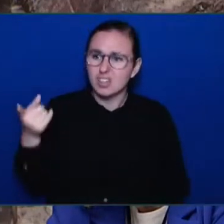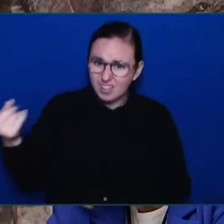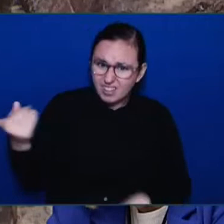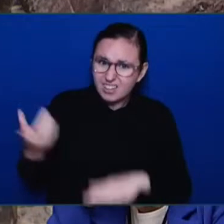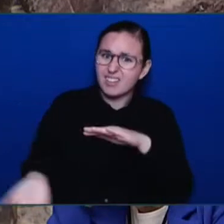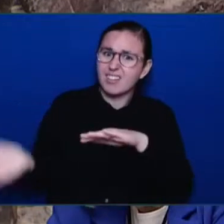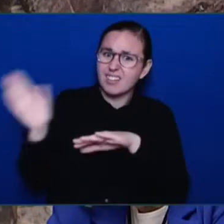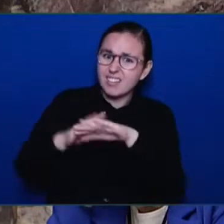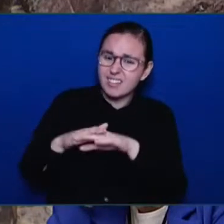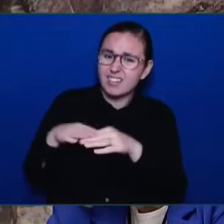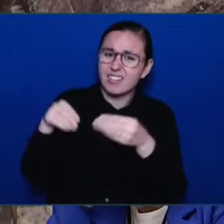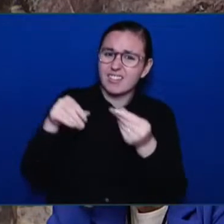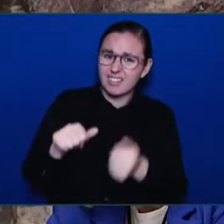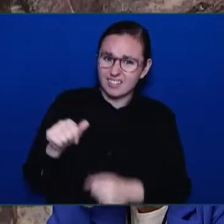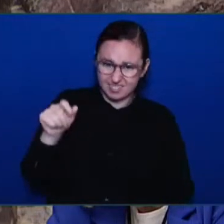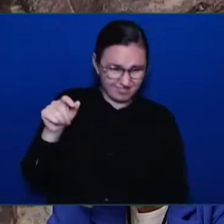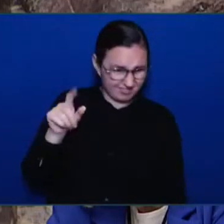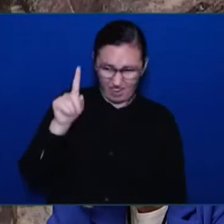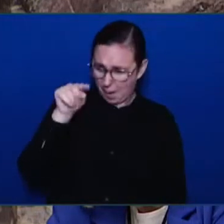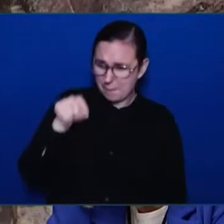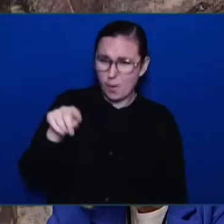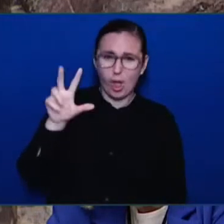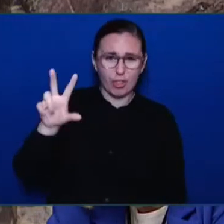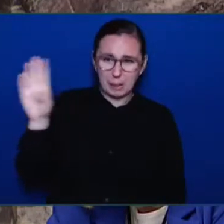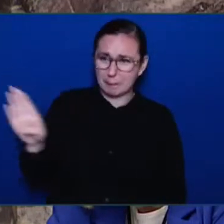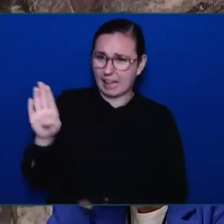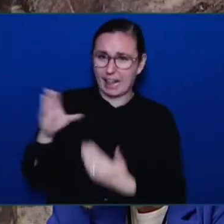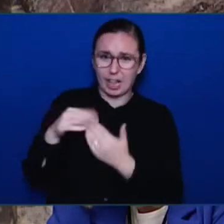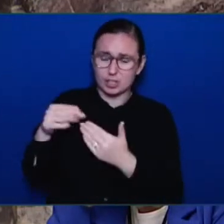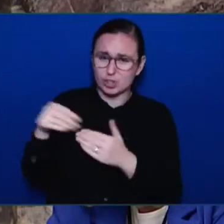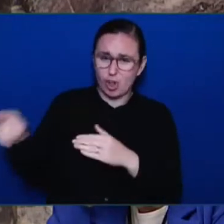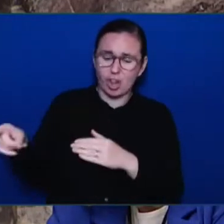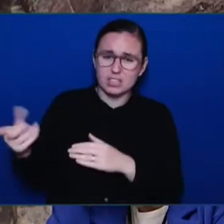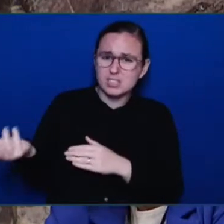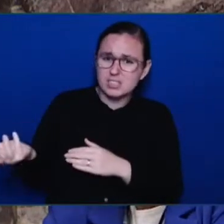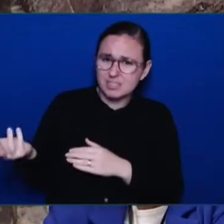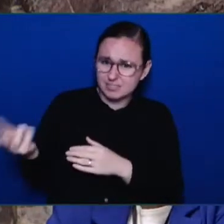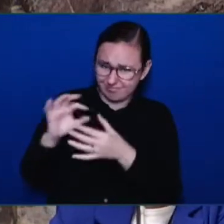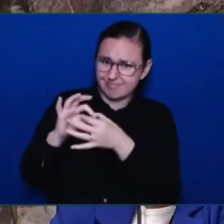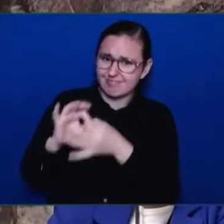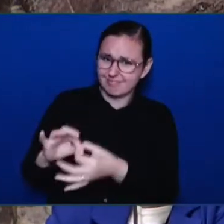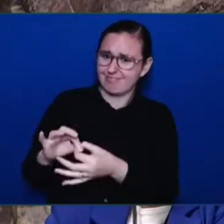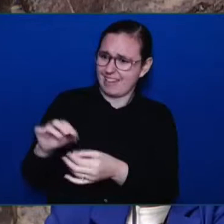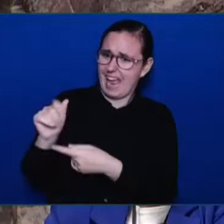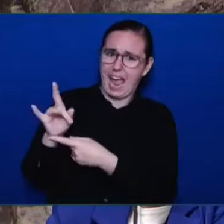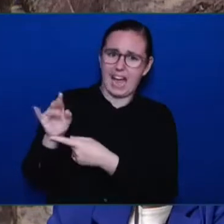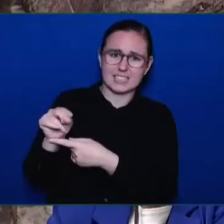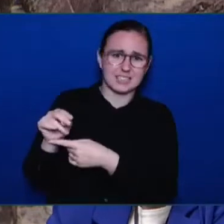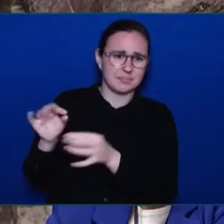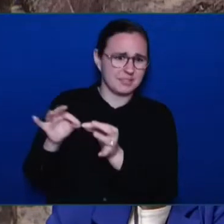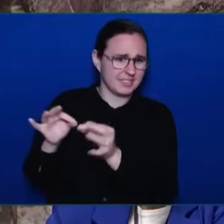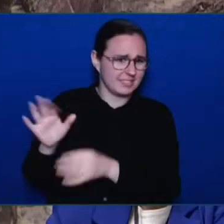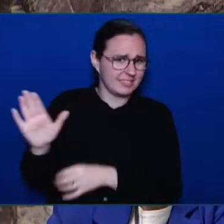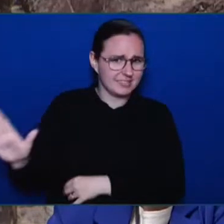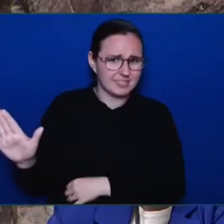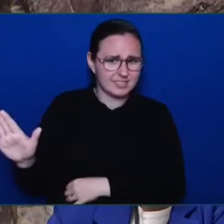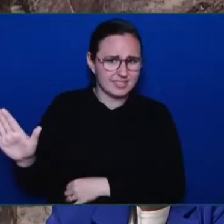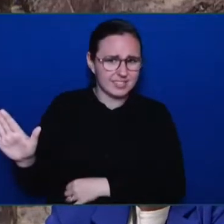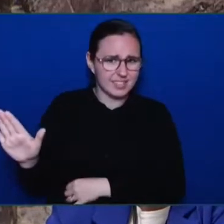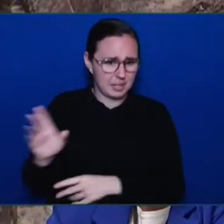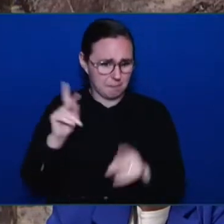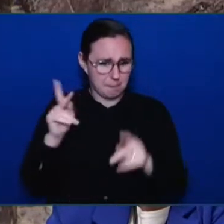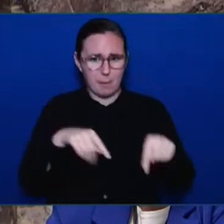British Columbia. British Columbians are tired of that. Let's hear what Jerry had to say.